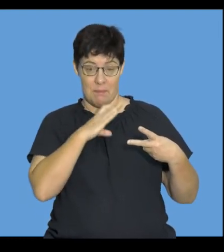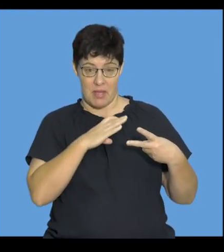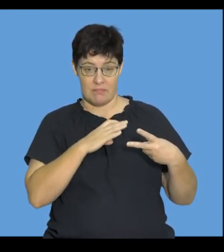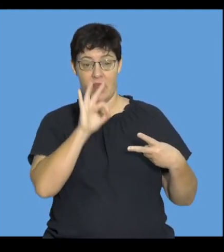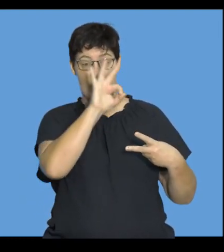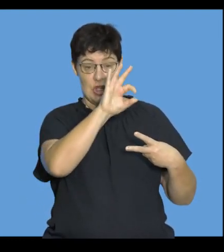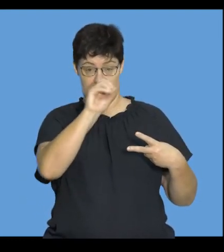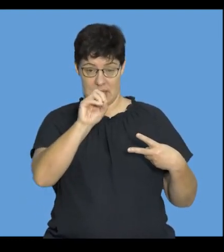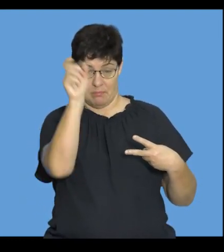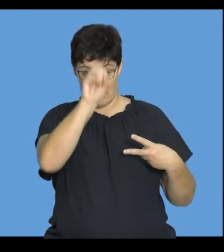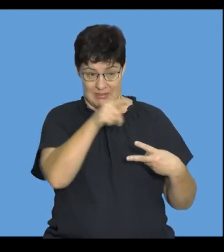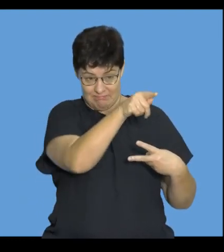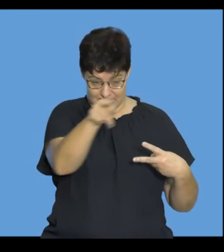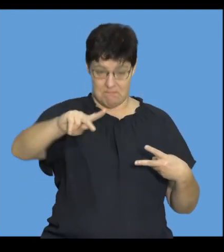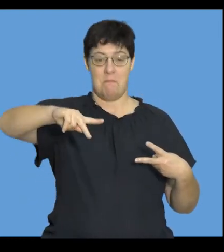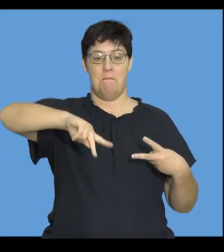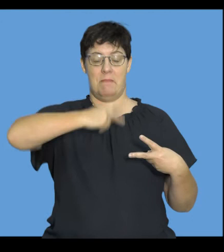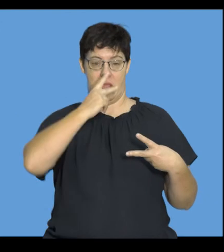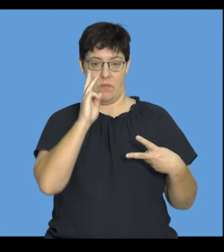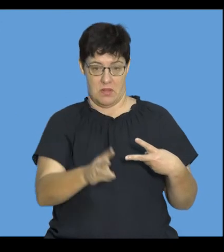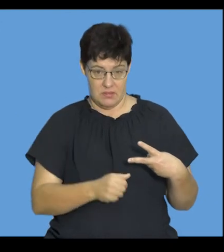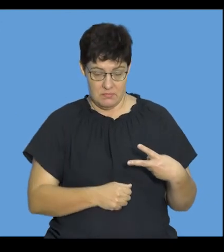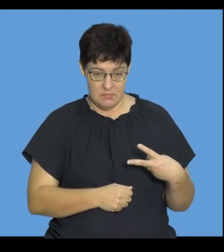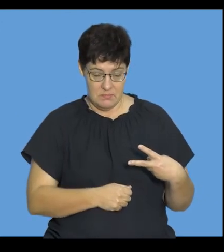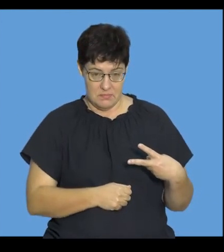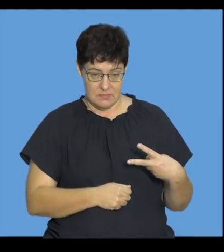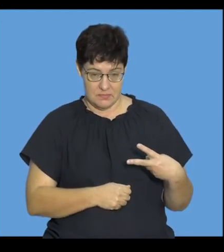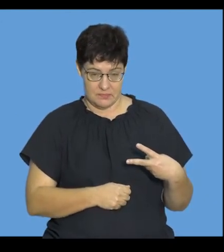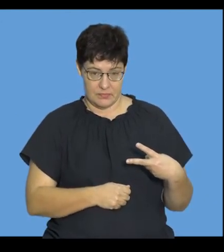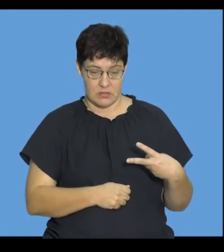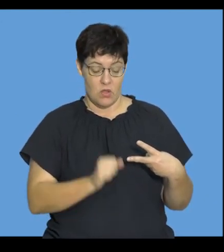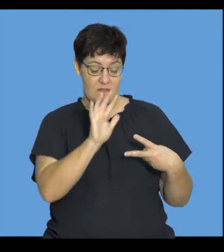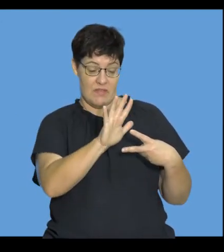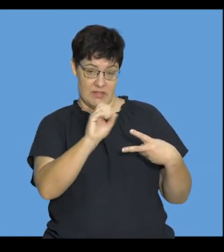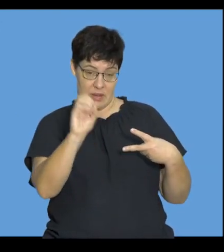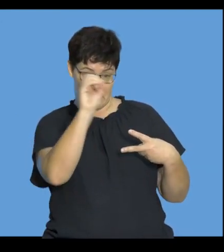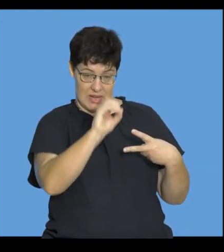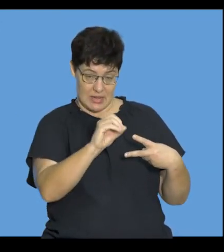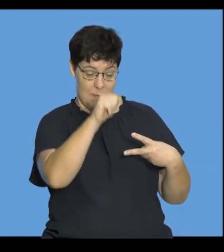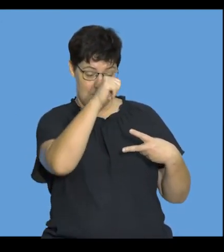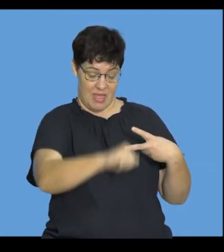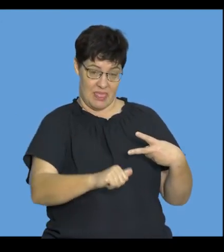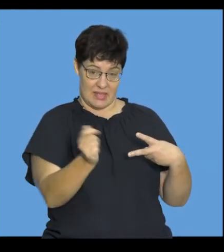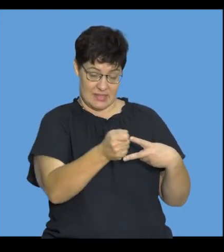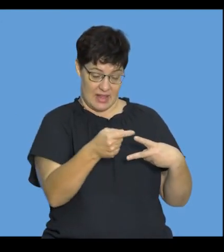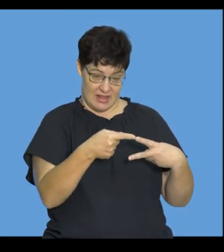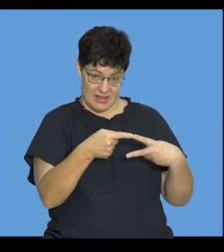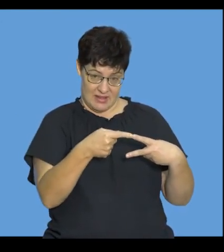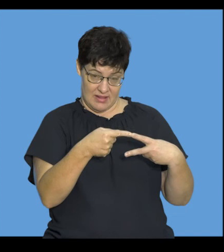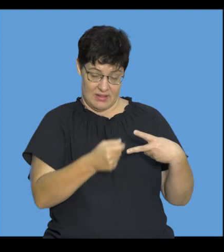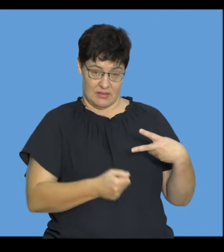the 30% that of our debtors were settling their accounts. So 50% in the month of sale, as you can